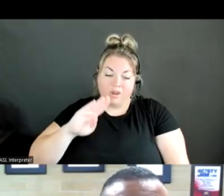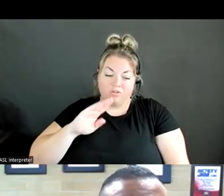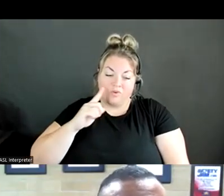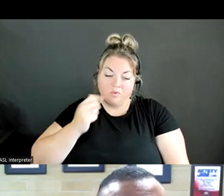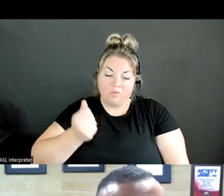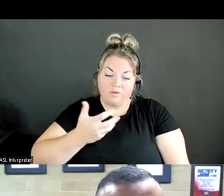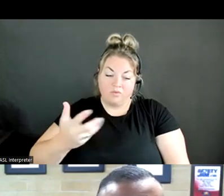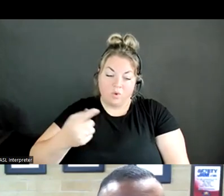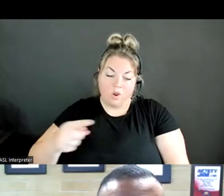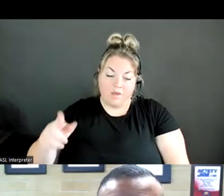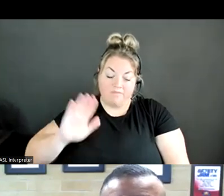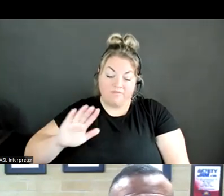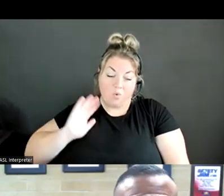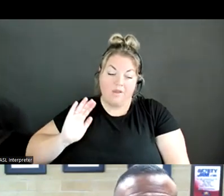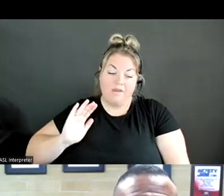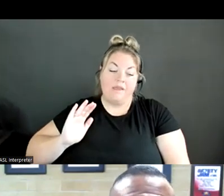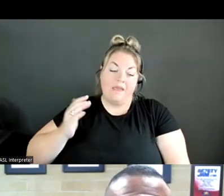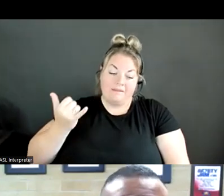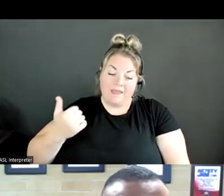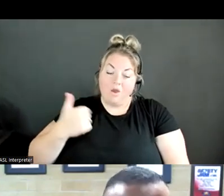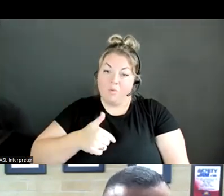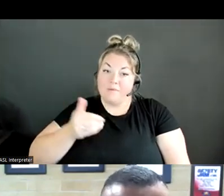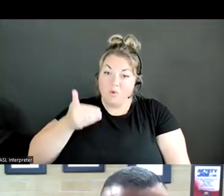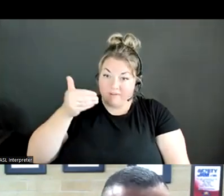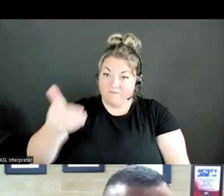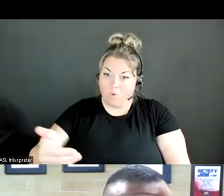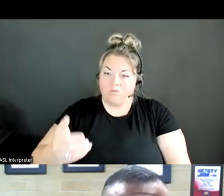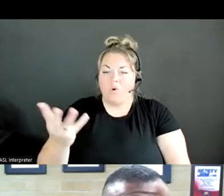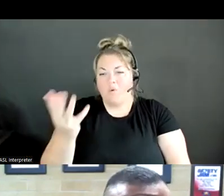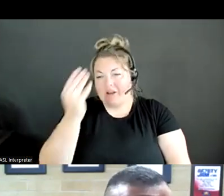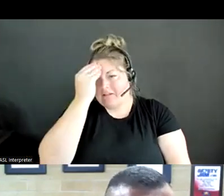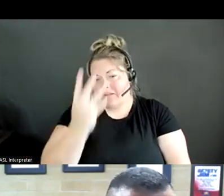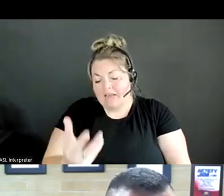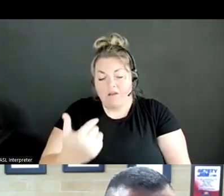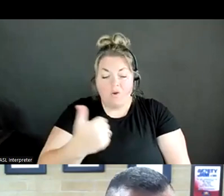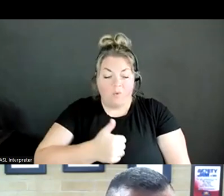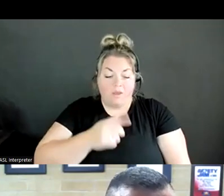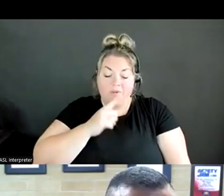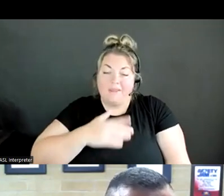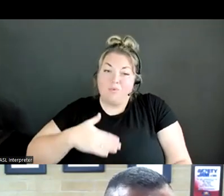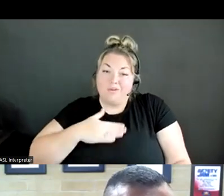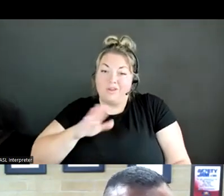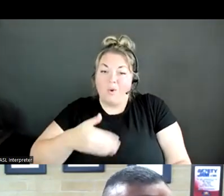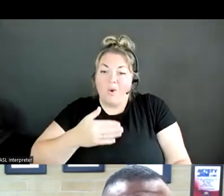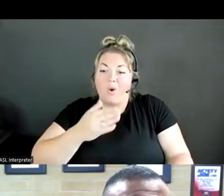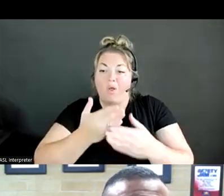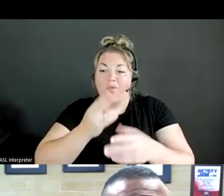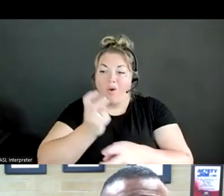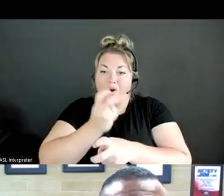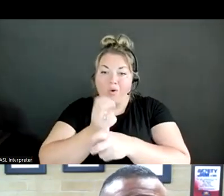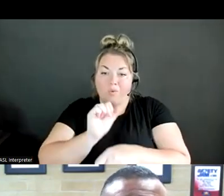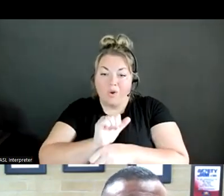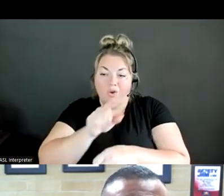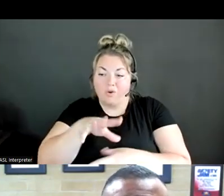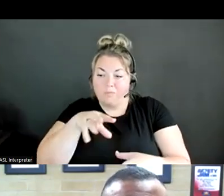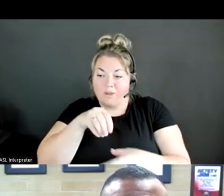on before, and now we're moving forward. And so I just want to say, we appreciate all the hard work that you're putting, you know, that you're putting into